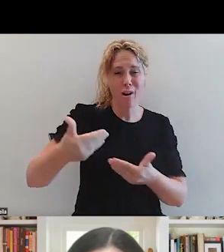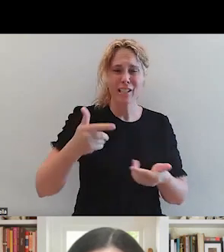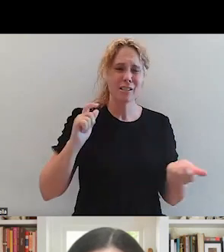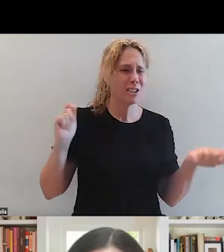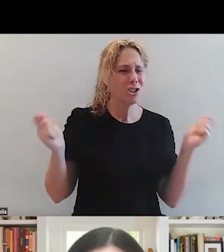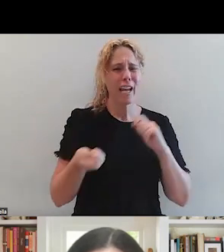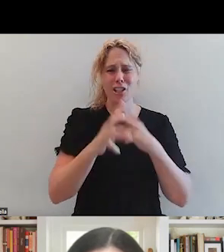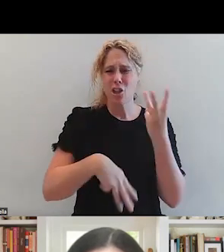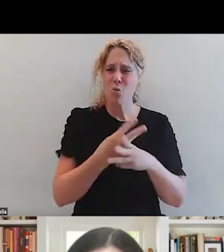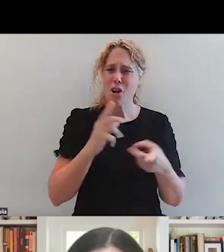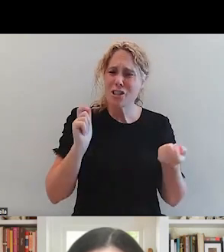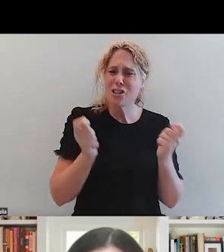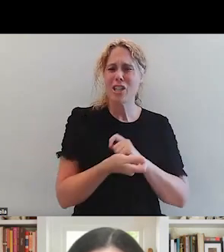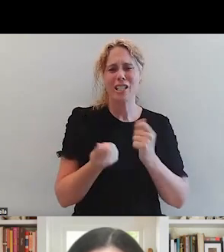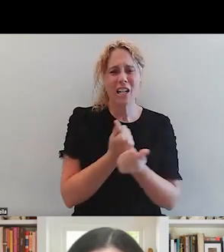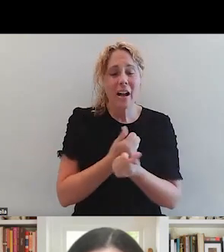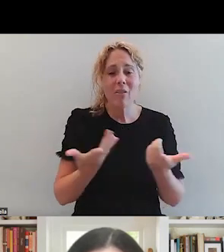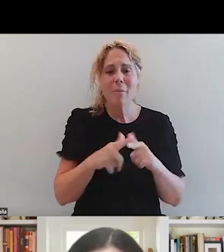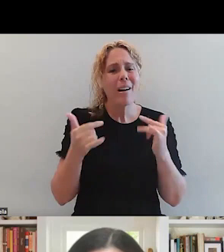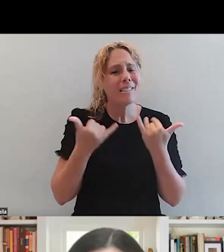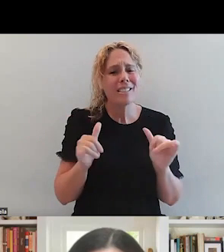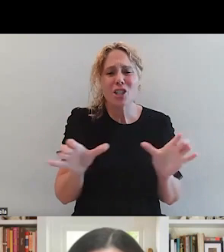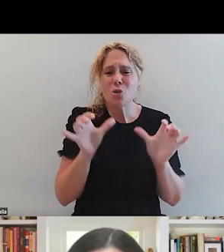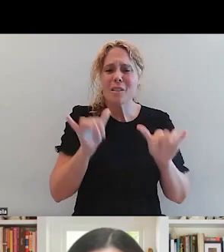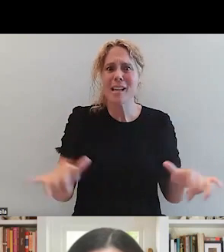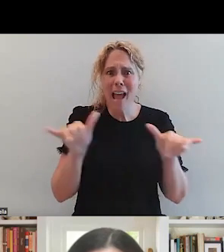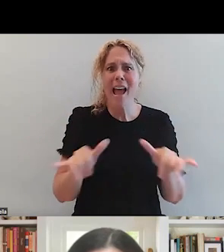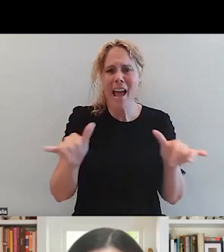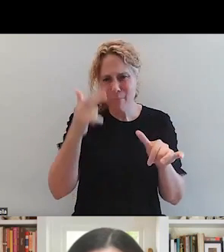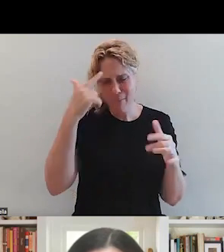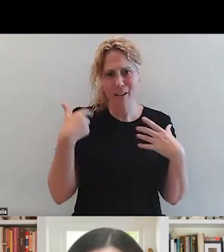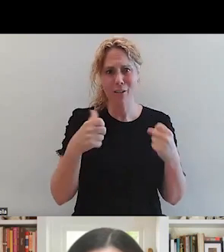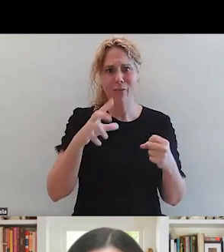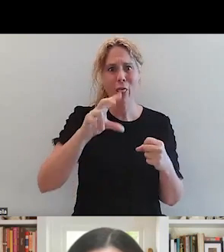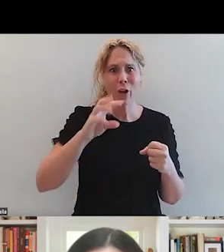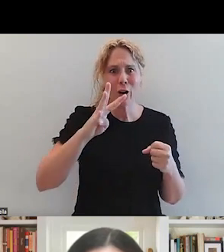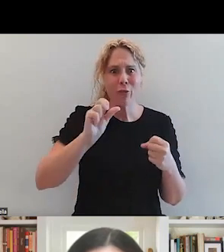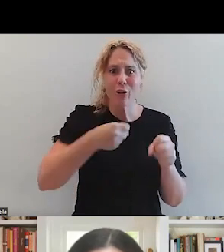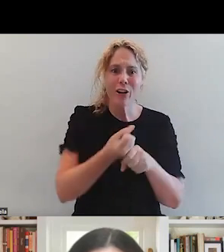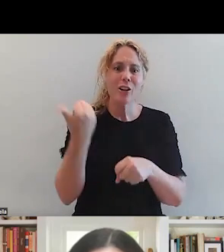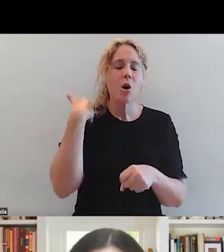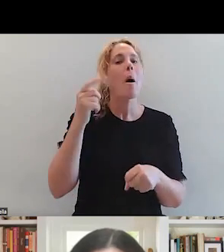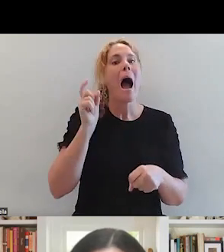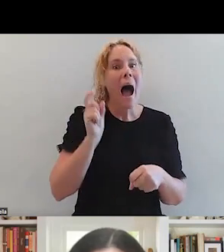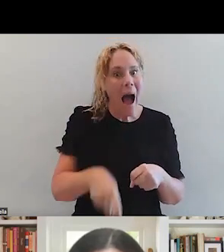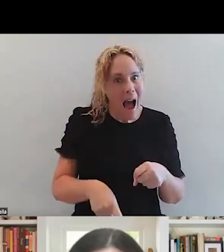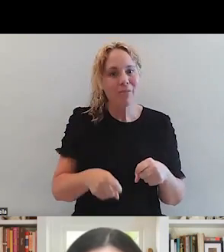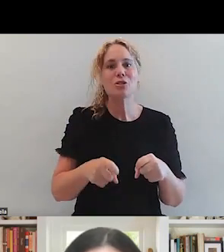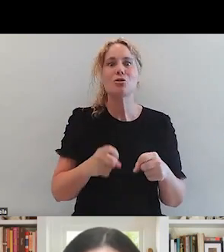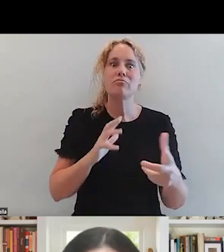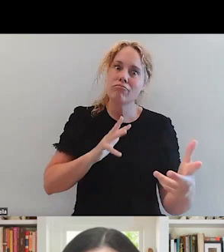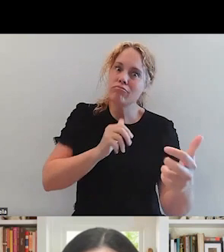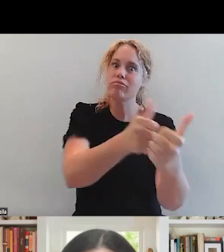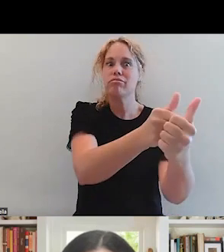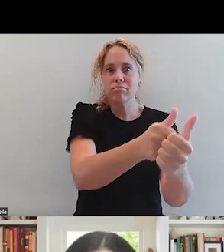world is changing and evolving everything, but we're still doing things that we were doing in the mental health field 30 and 40 years ago. We have to get with times and get